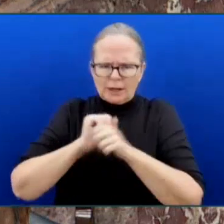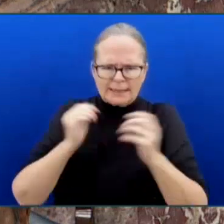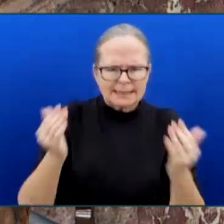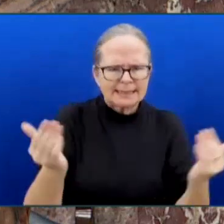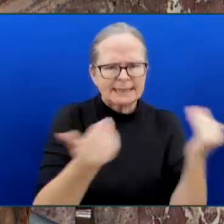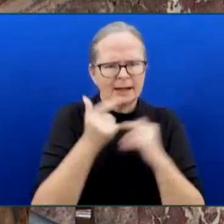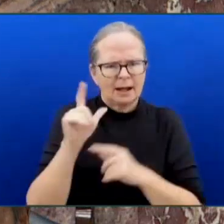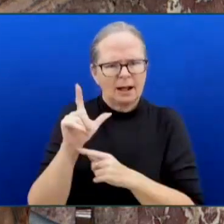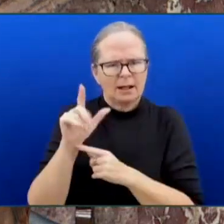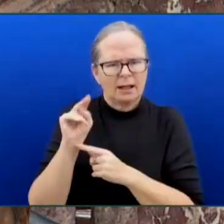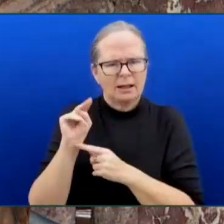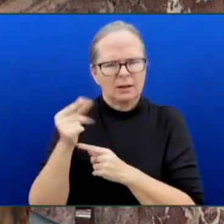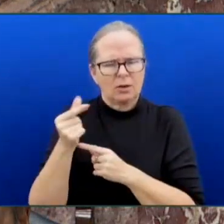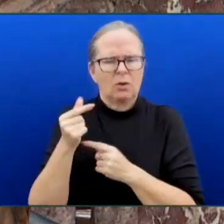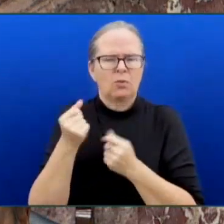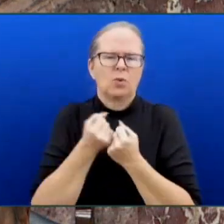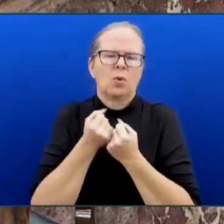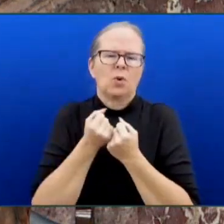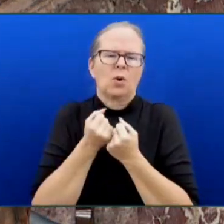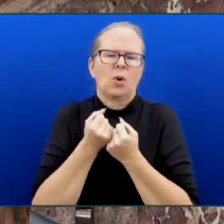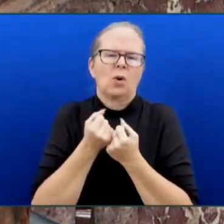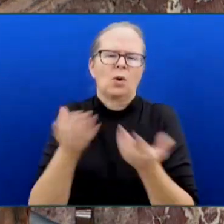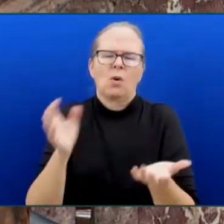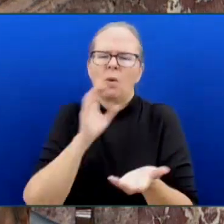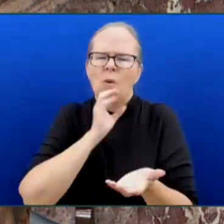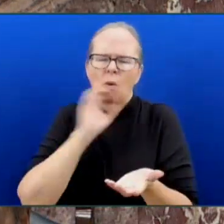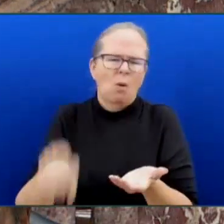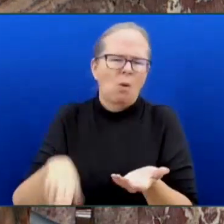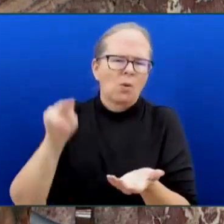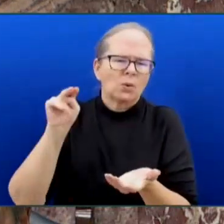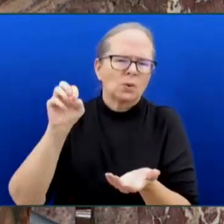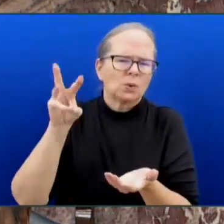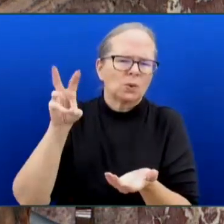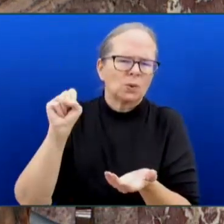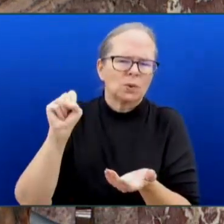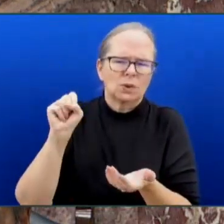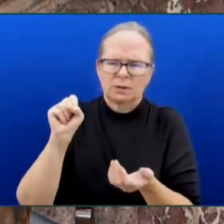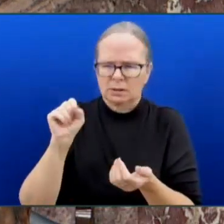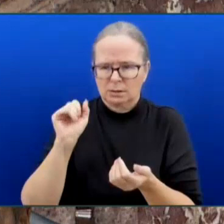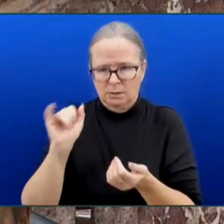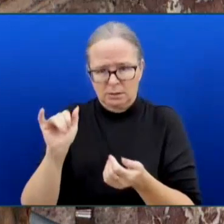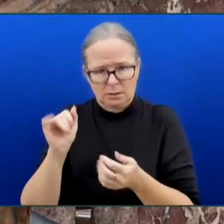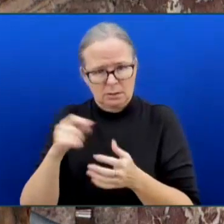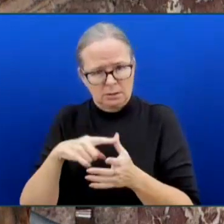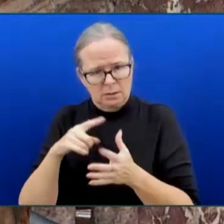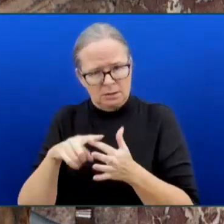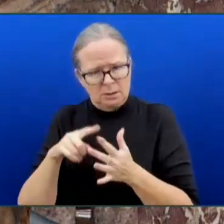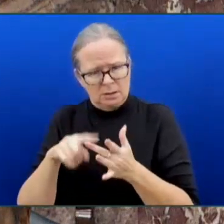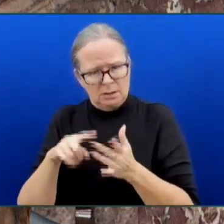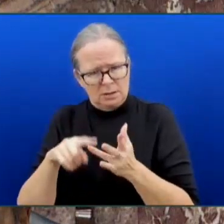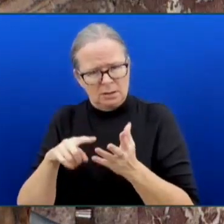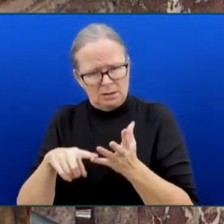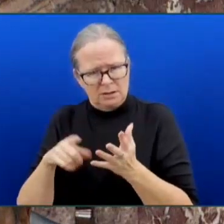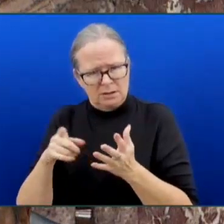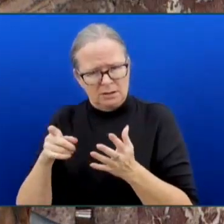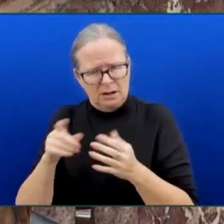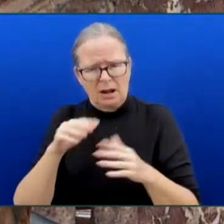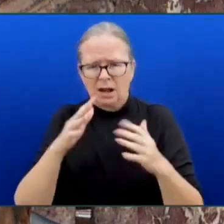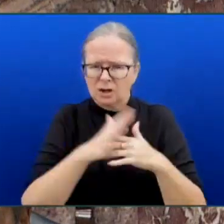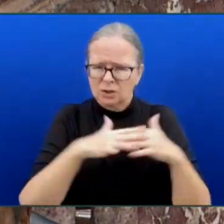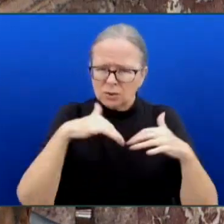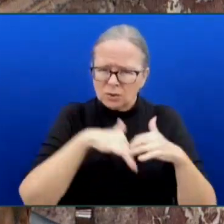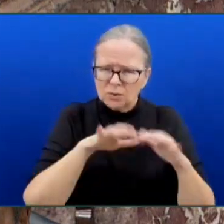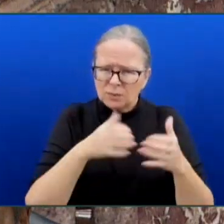You're talking Niska, Sai, Lism LNG exports. You're talking McLeod Lake. It's not a worn